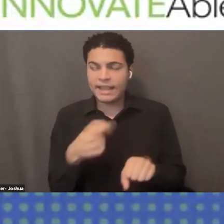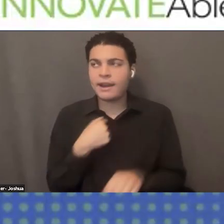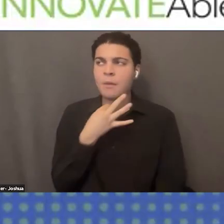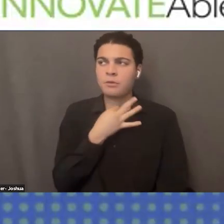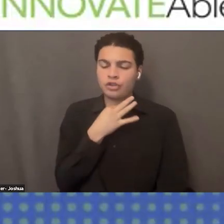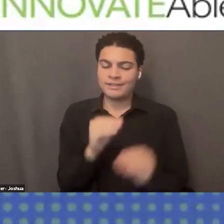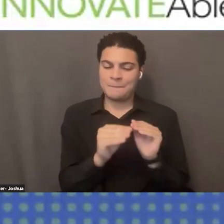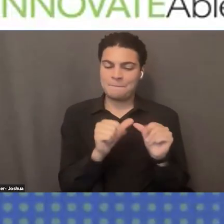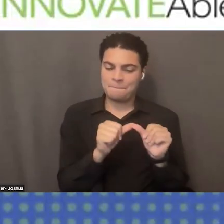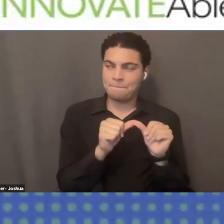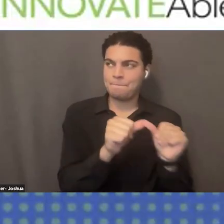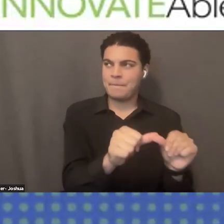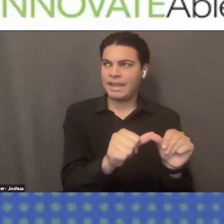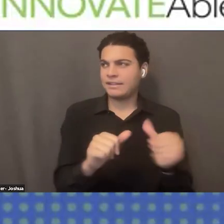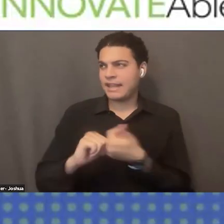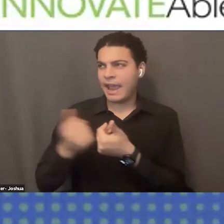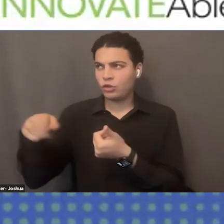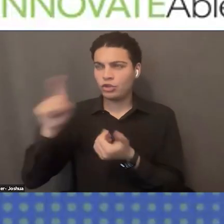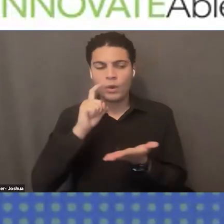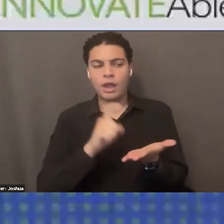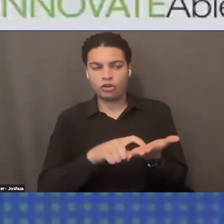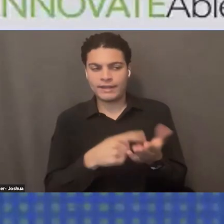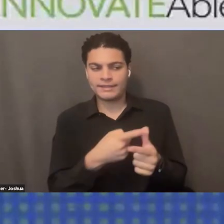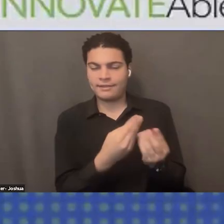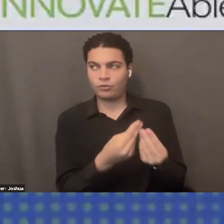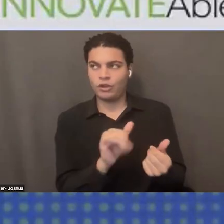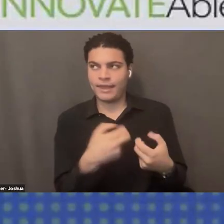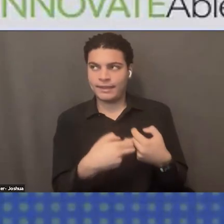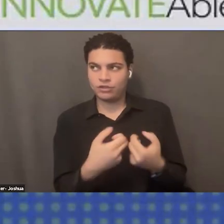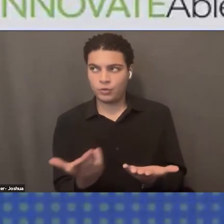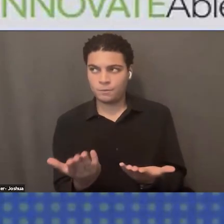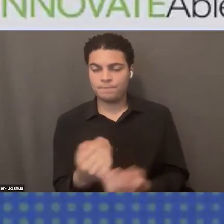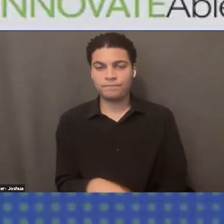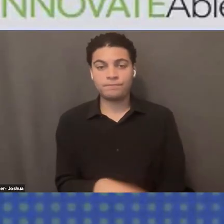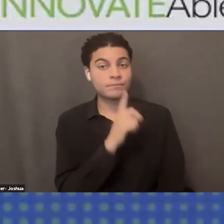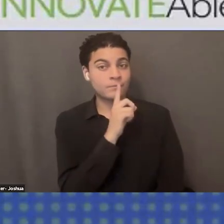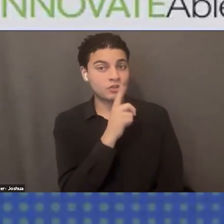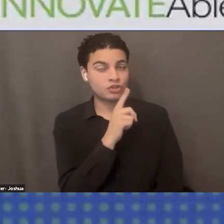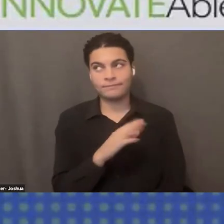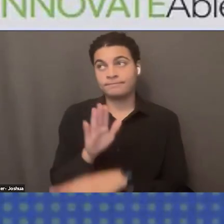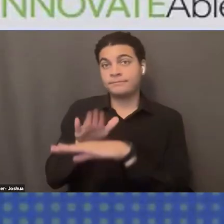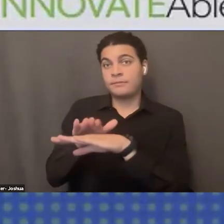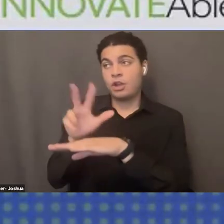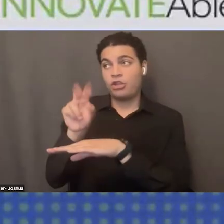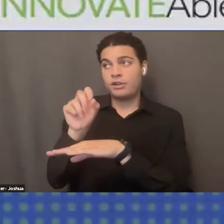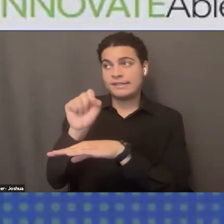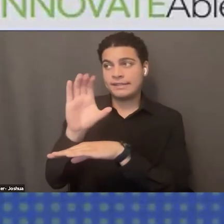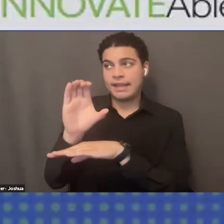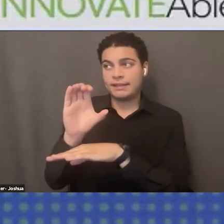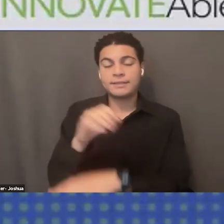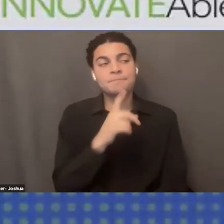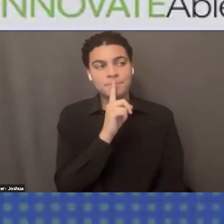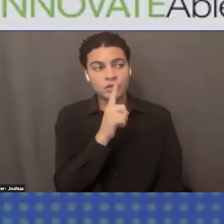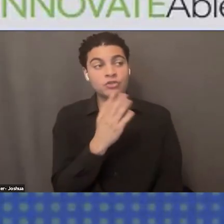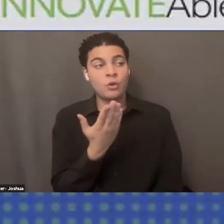issues in so many parks and recreation agencies? Sure. Very quickly, we only have 30 seconds. Okay, so our launch